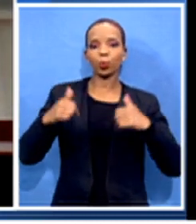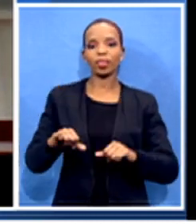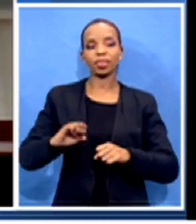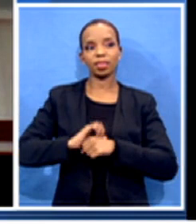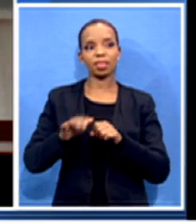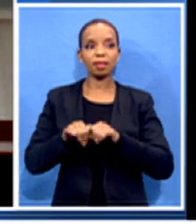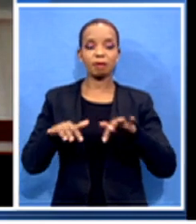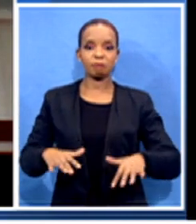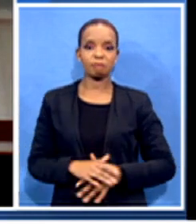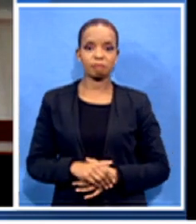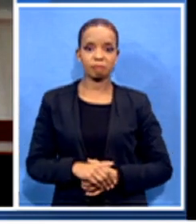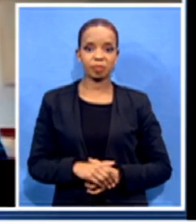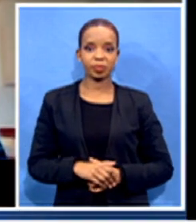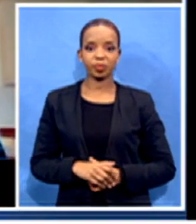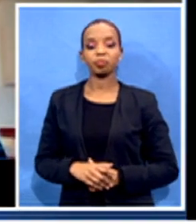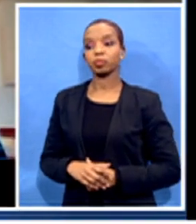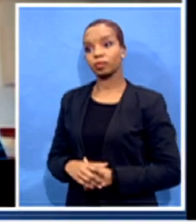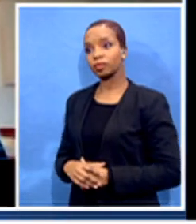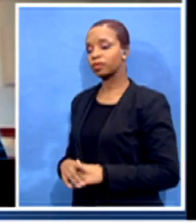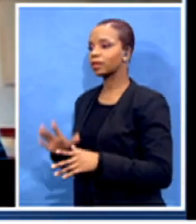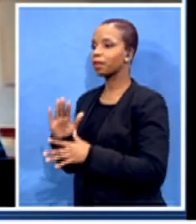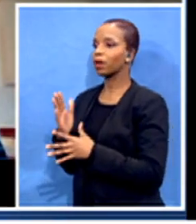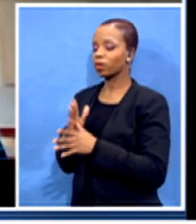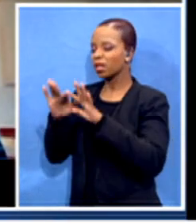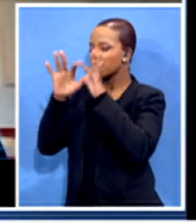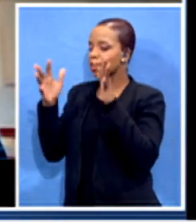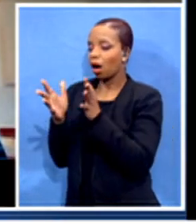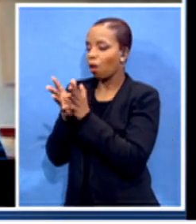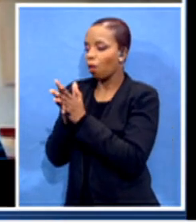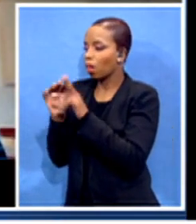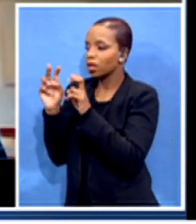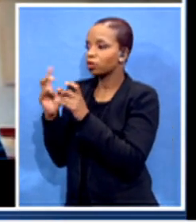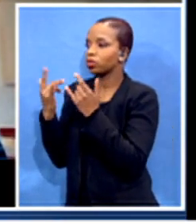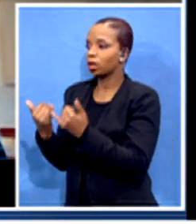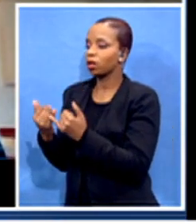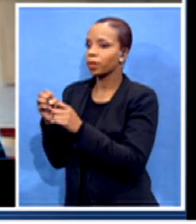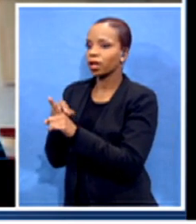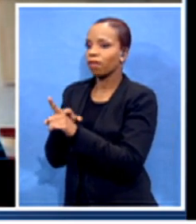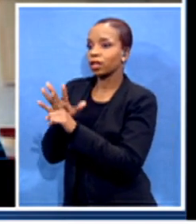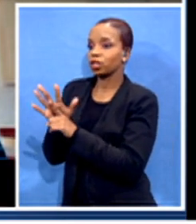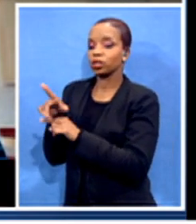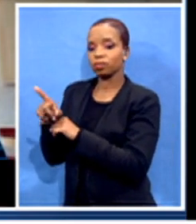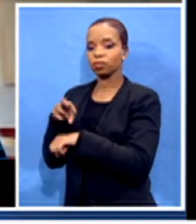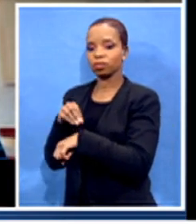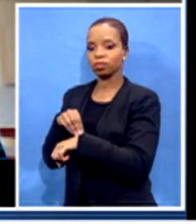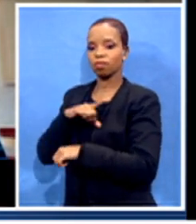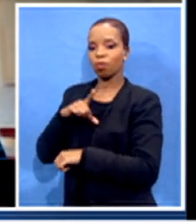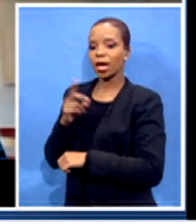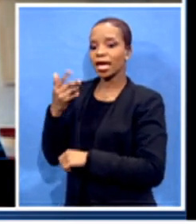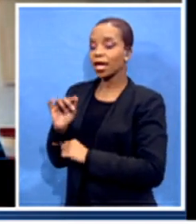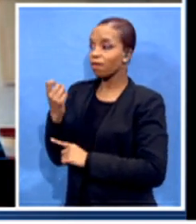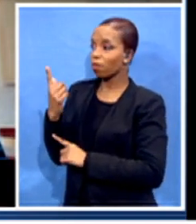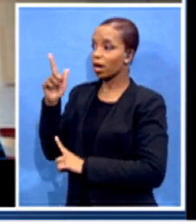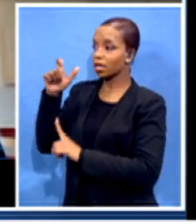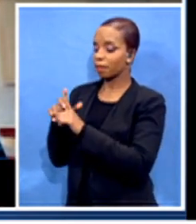virus. Because the whole issue of infection becomes a chain. If one person is positive and